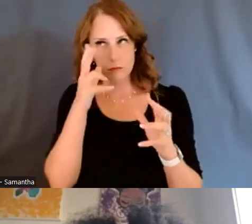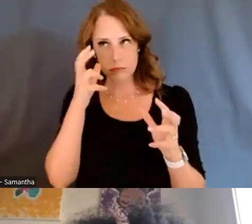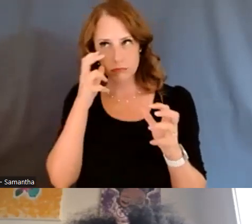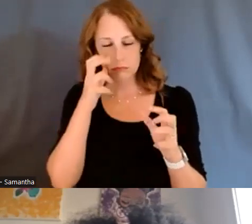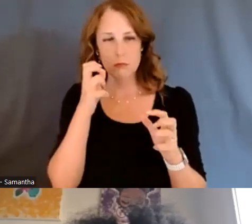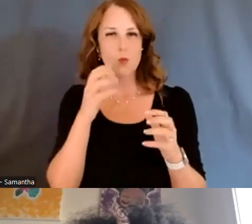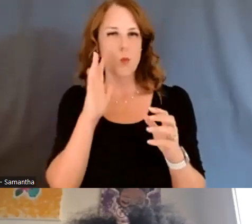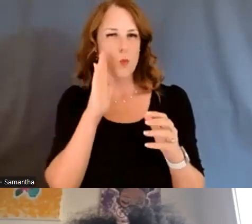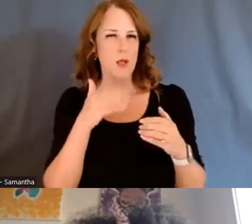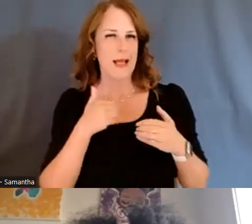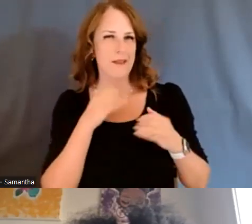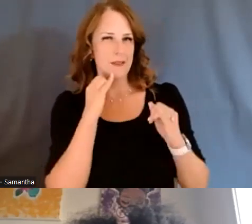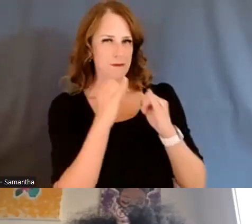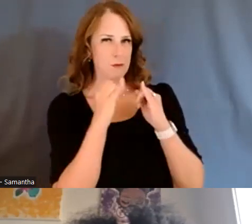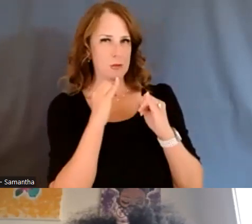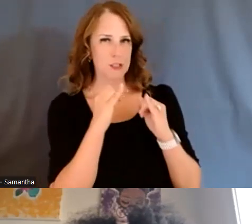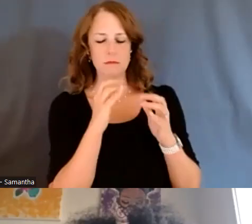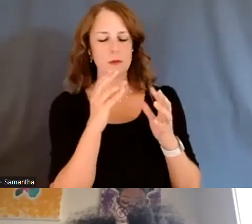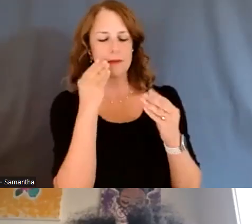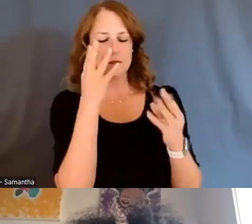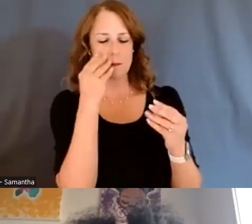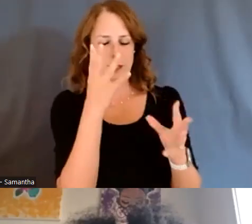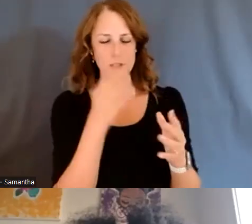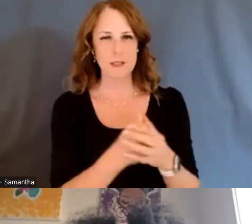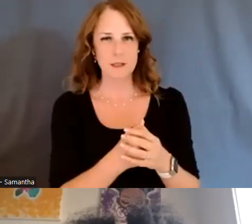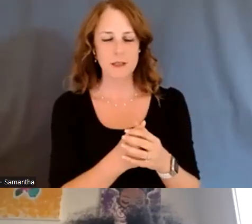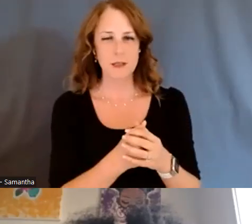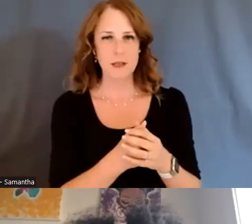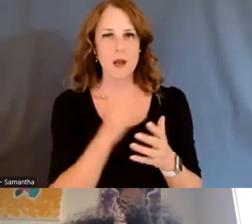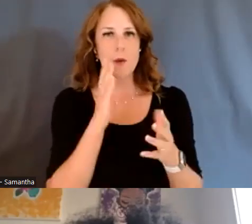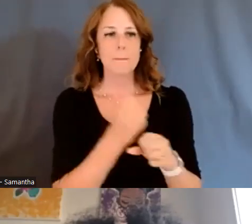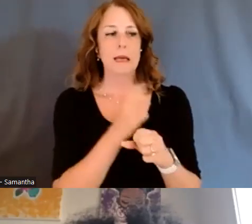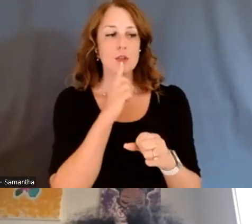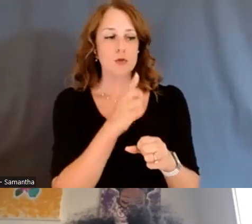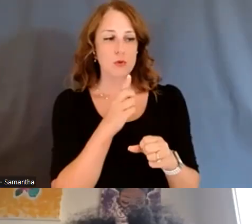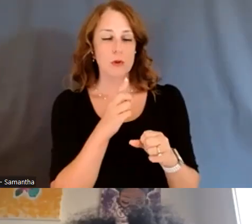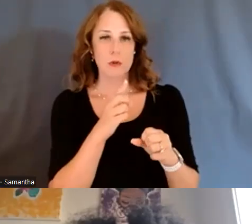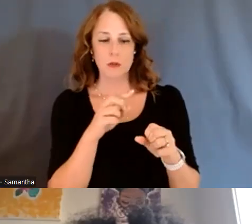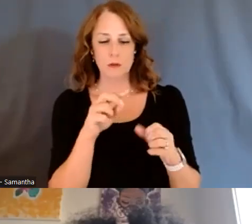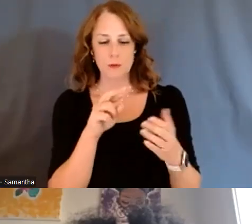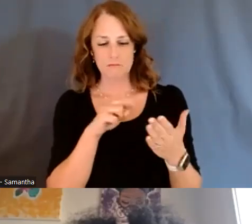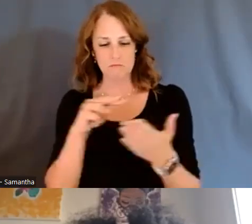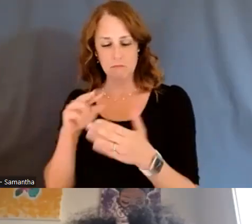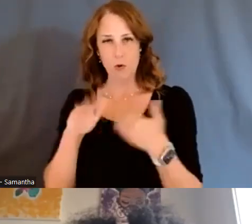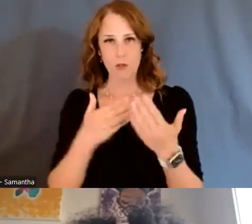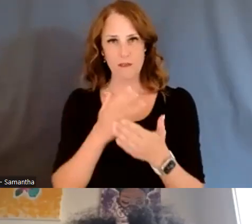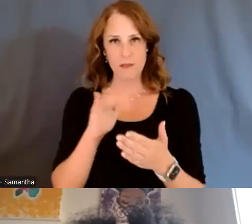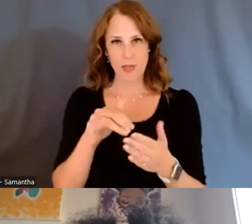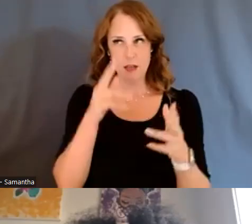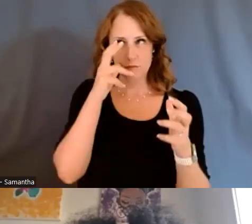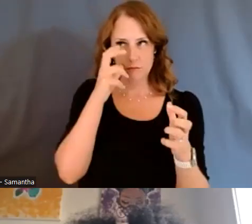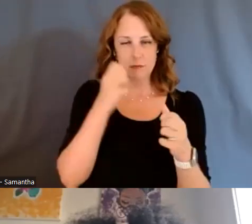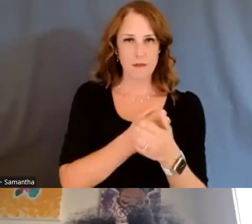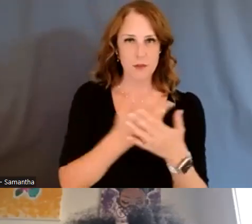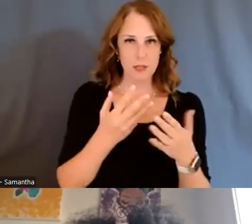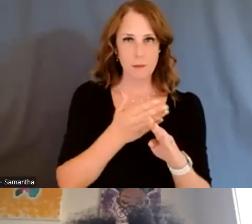that information, and they can be assured that we will have reviewed all of that before we meet with them, so that they